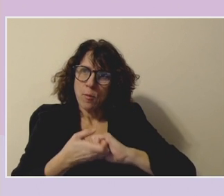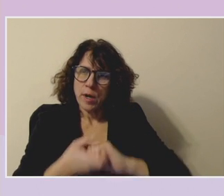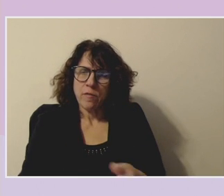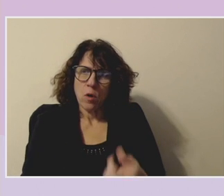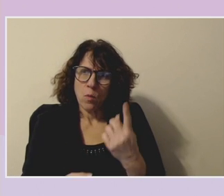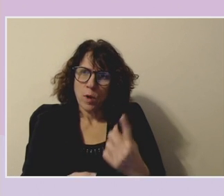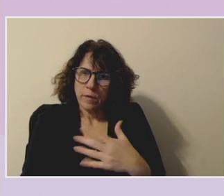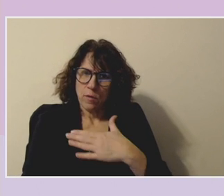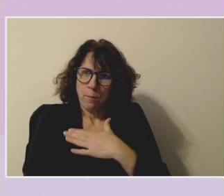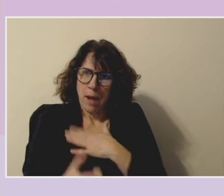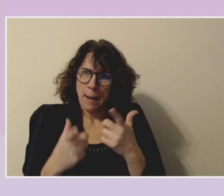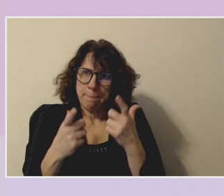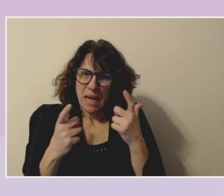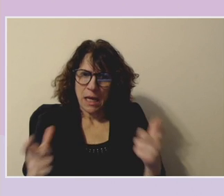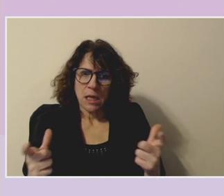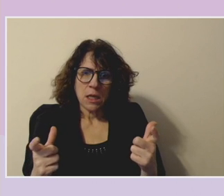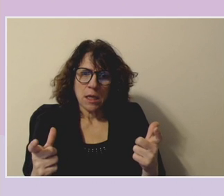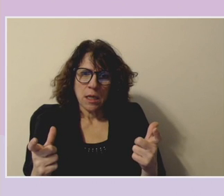big